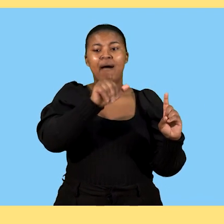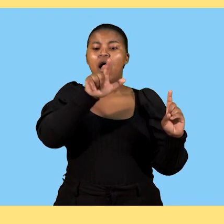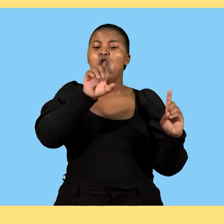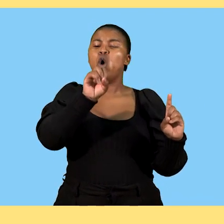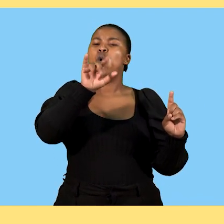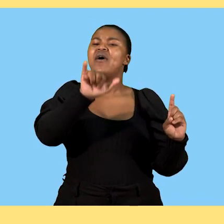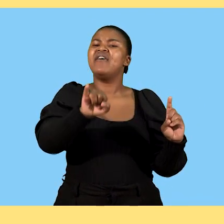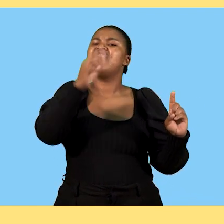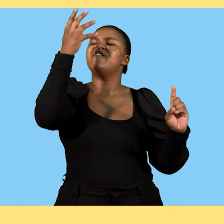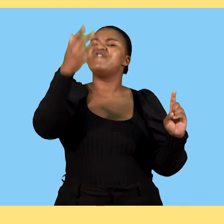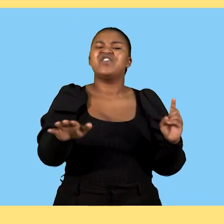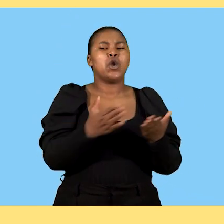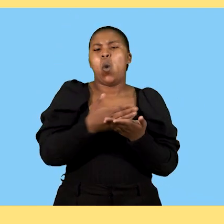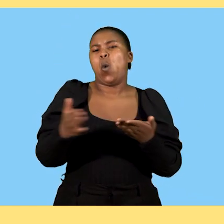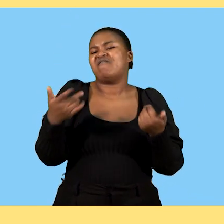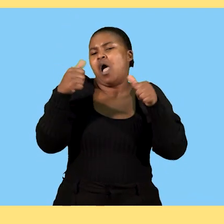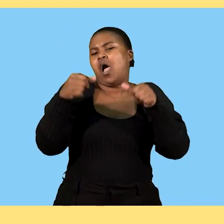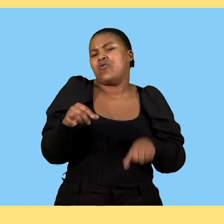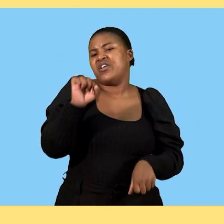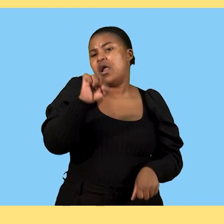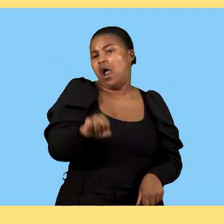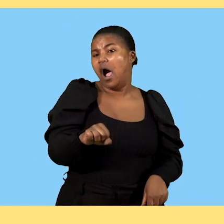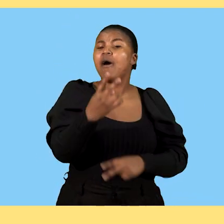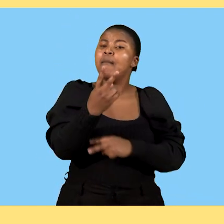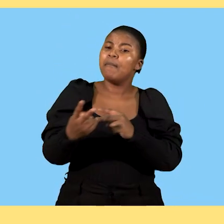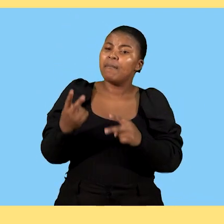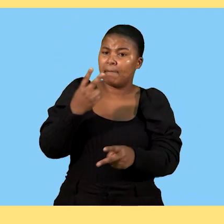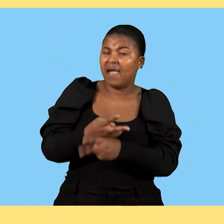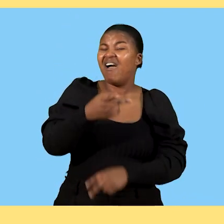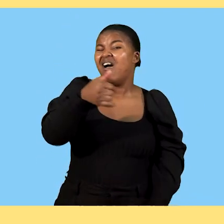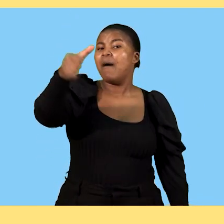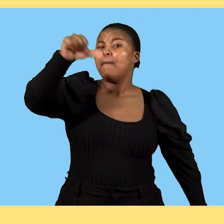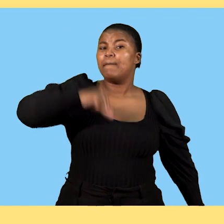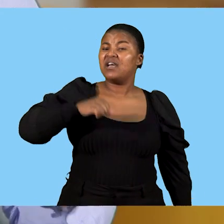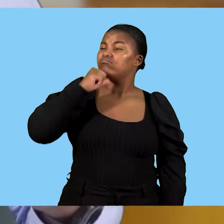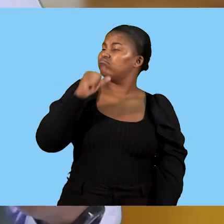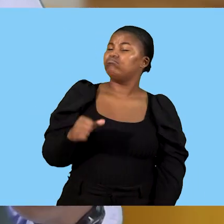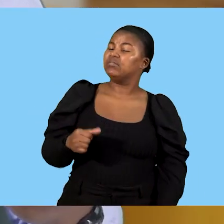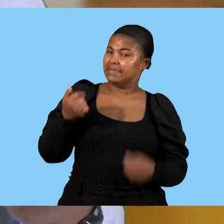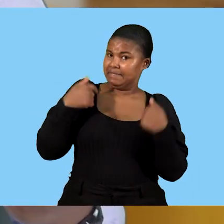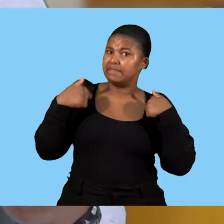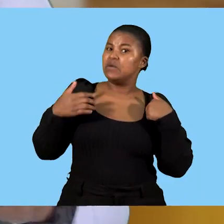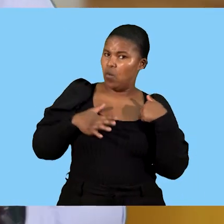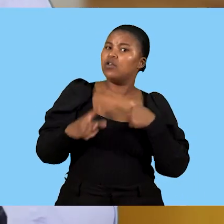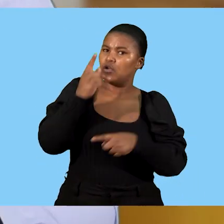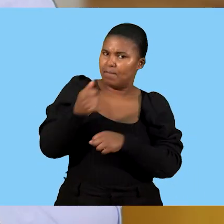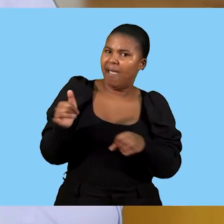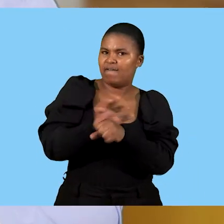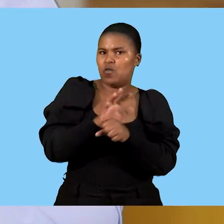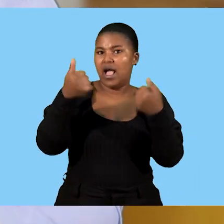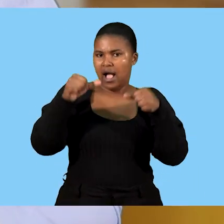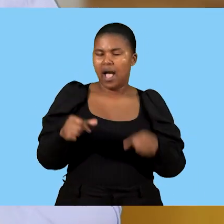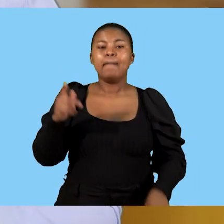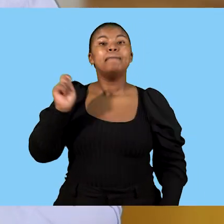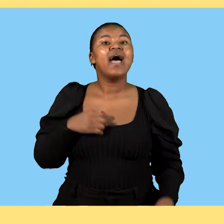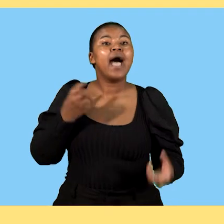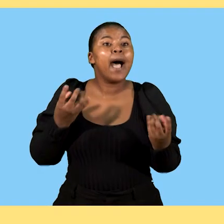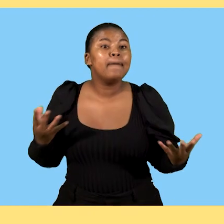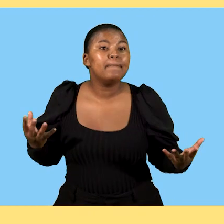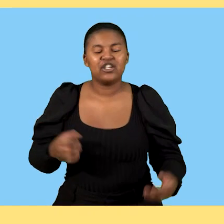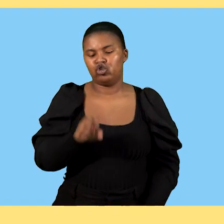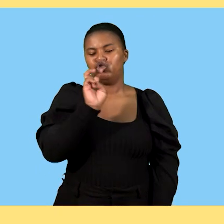that was previously written off, and then they have now come to say, I want to pay my account, and they have